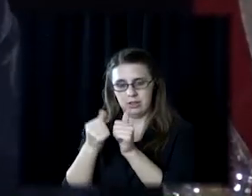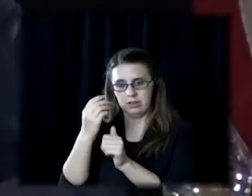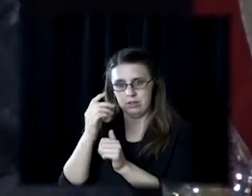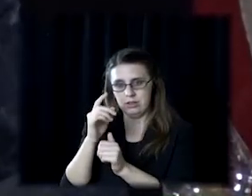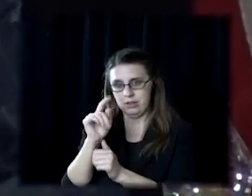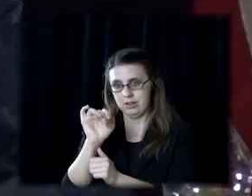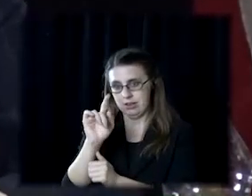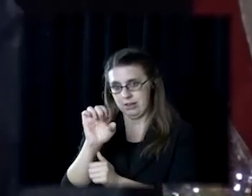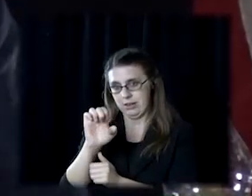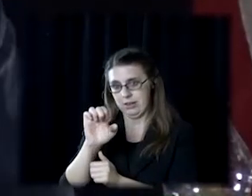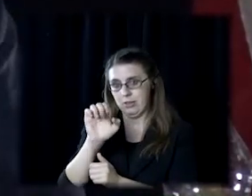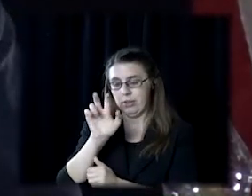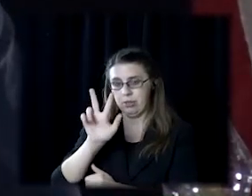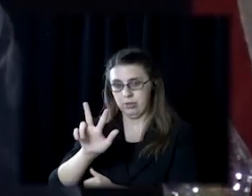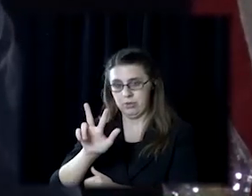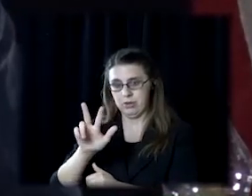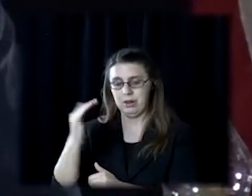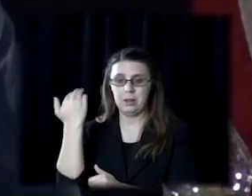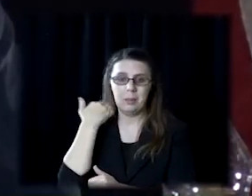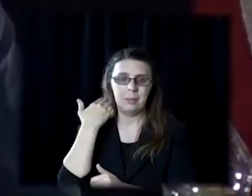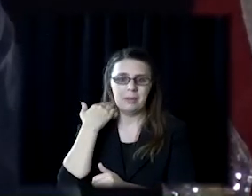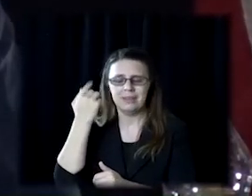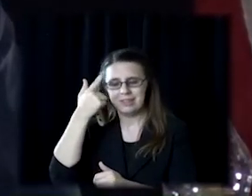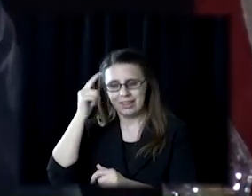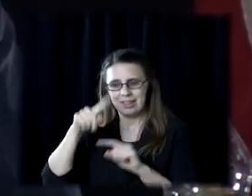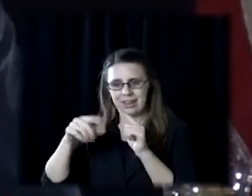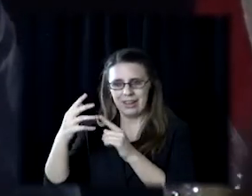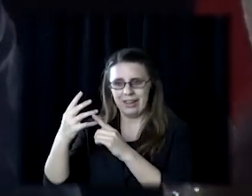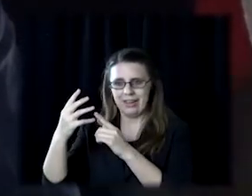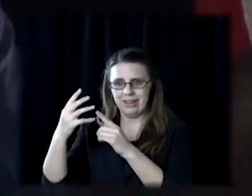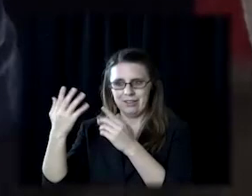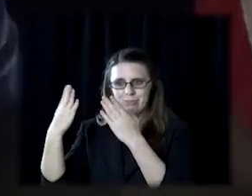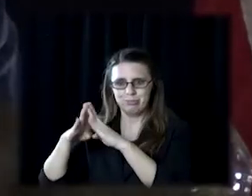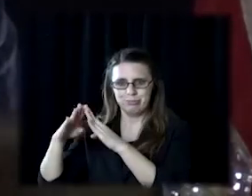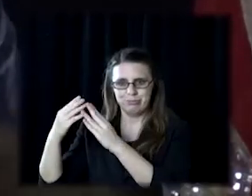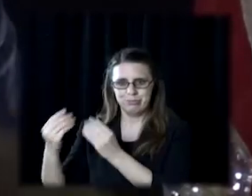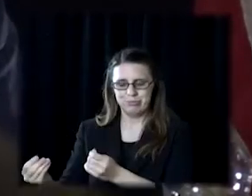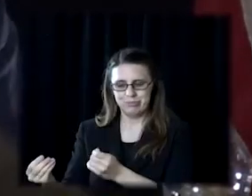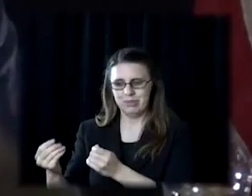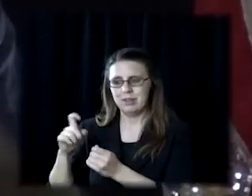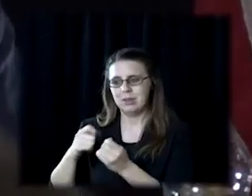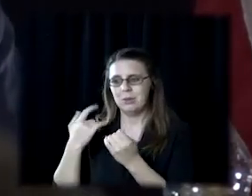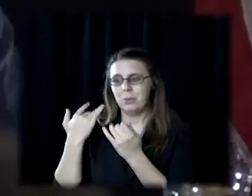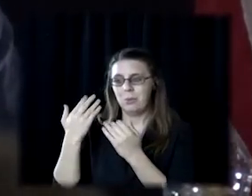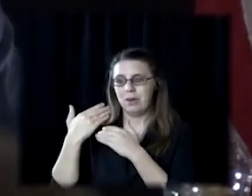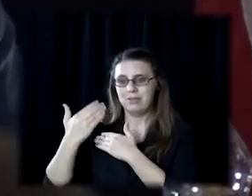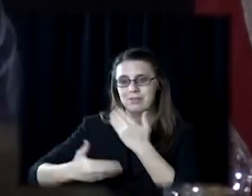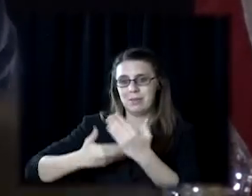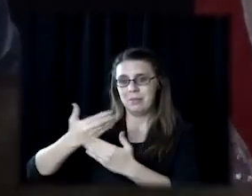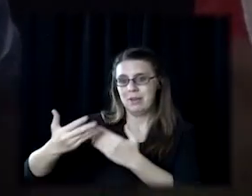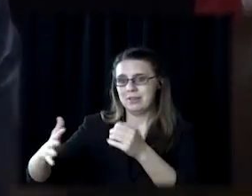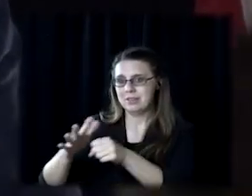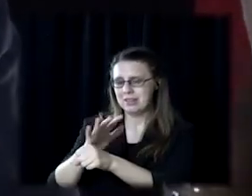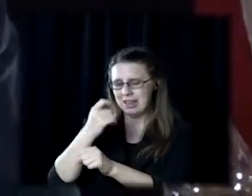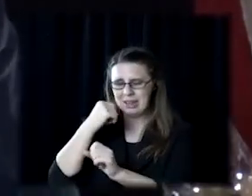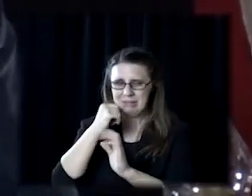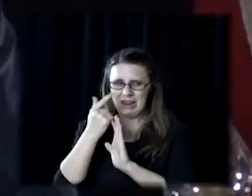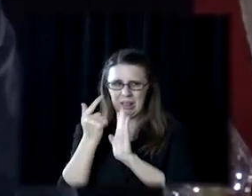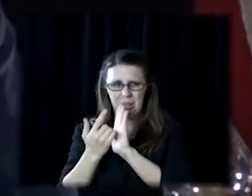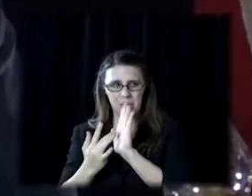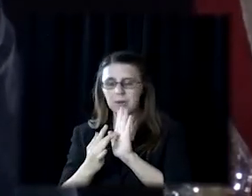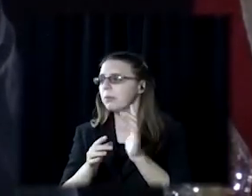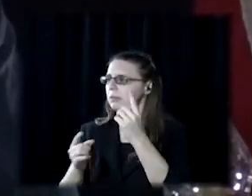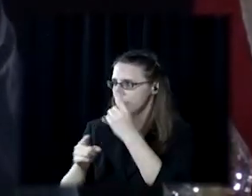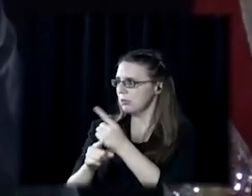bankruptcy process, so I don't believe that it can be liquidated until the whole process is complete. Exactly. I'm not a lawyer. That's exactly certainly right. Until